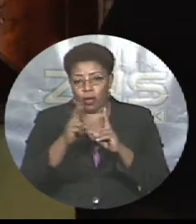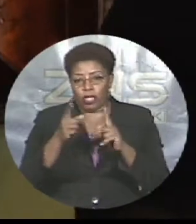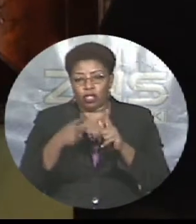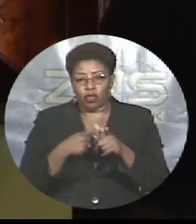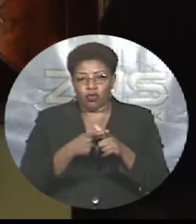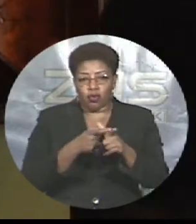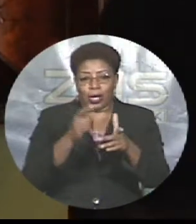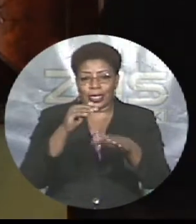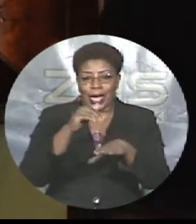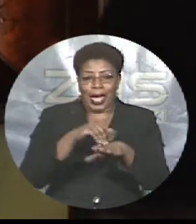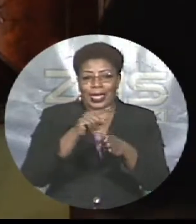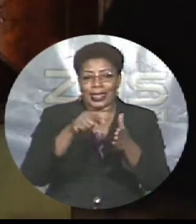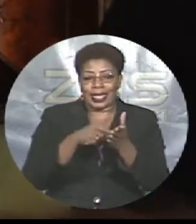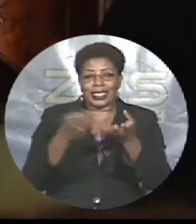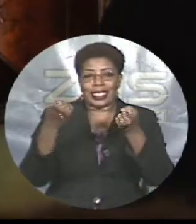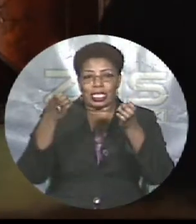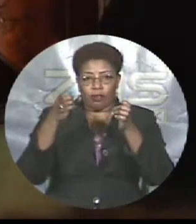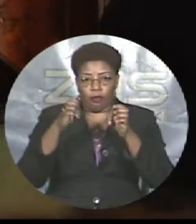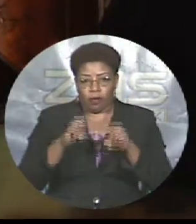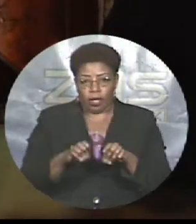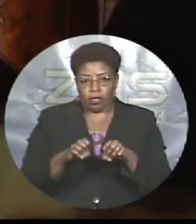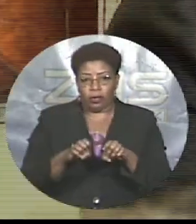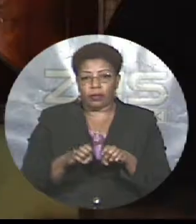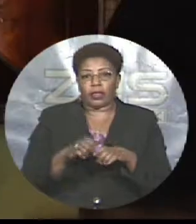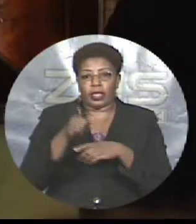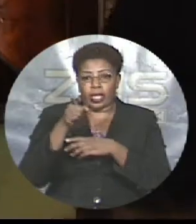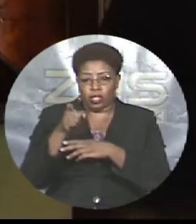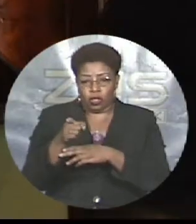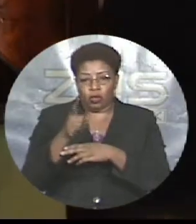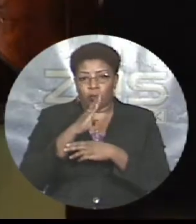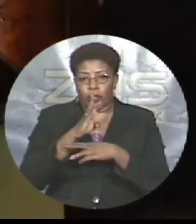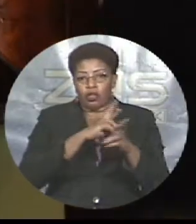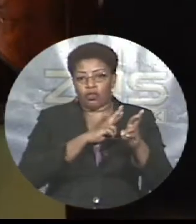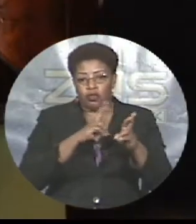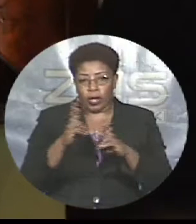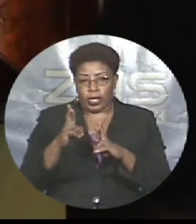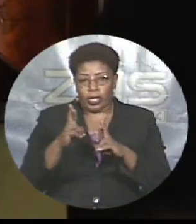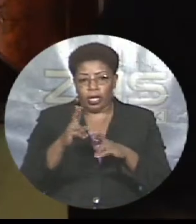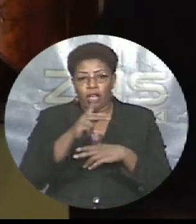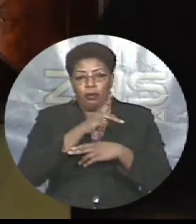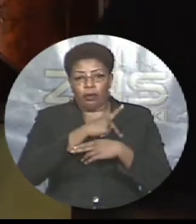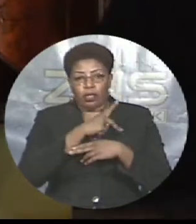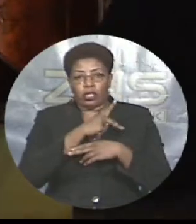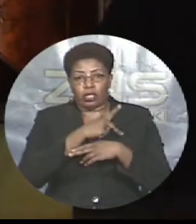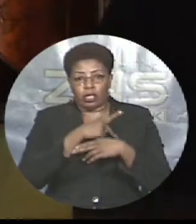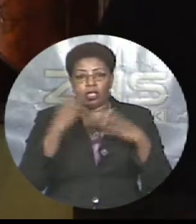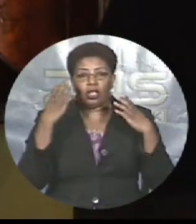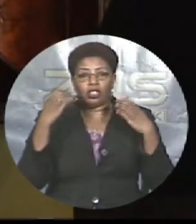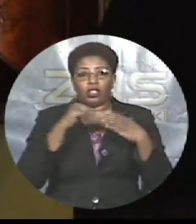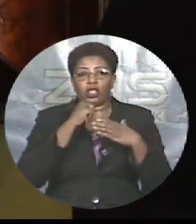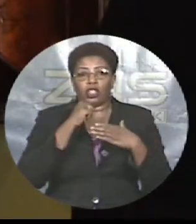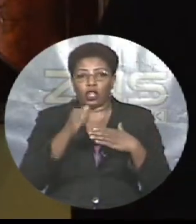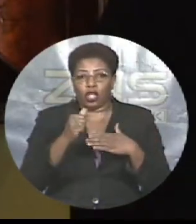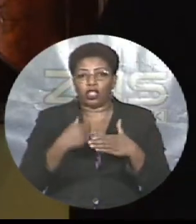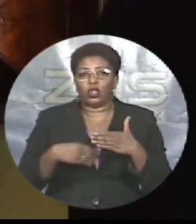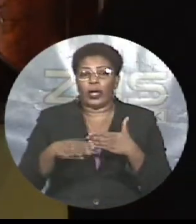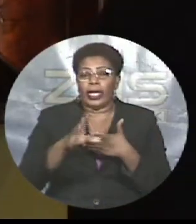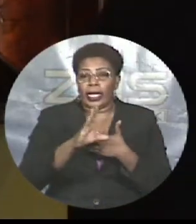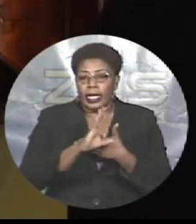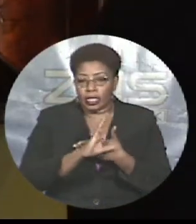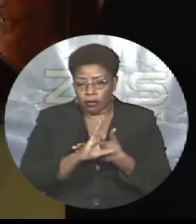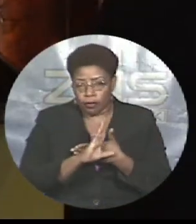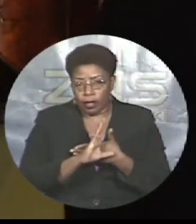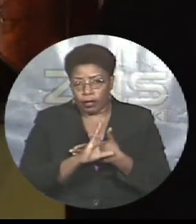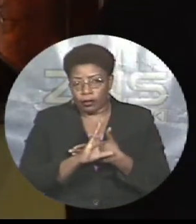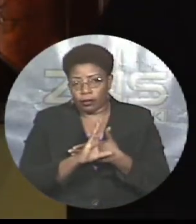at this event or that event, you ought to make yourself available. Personal coaches ought not to interfere